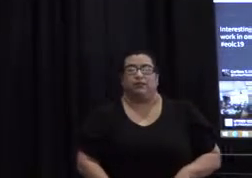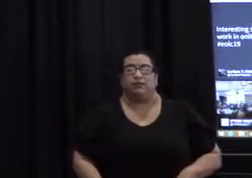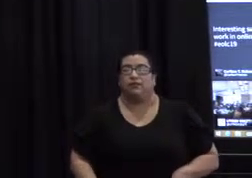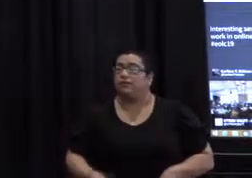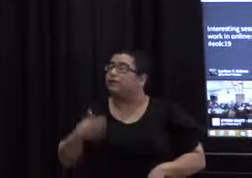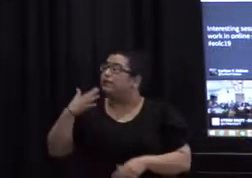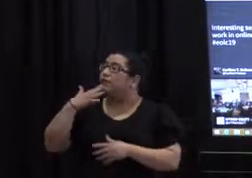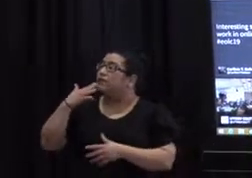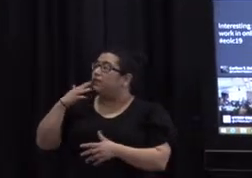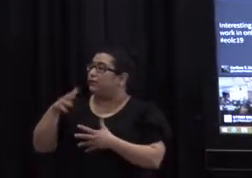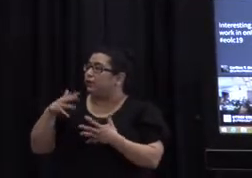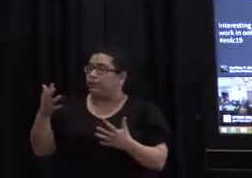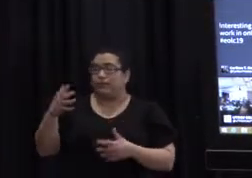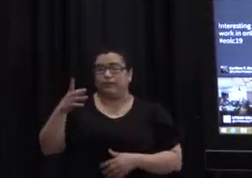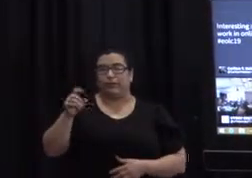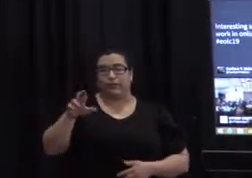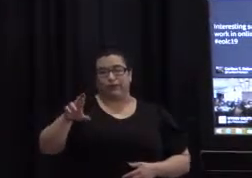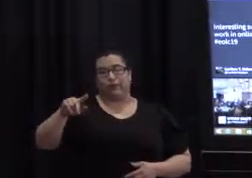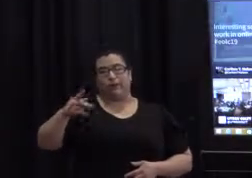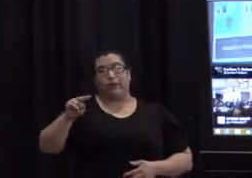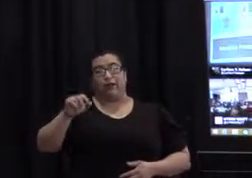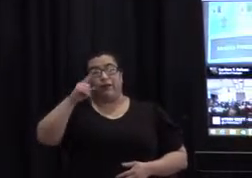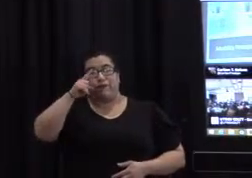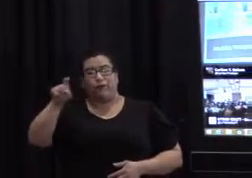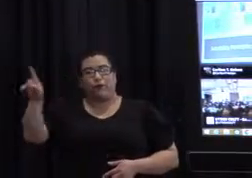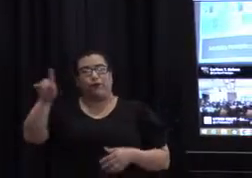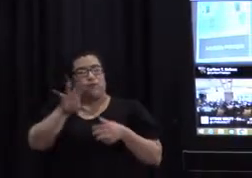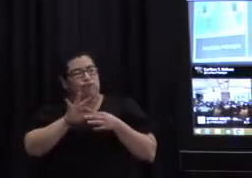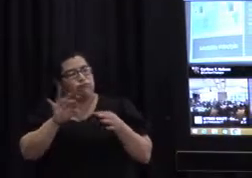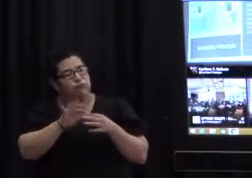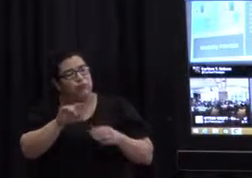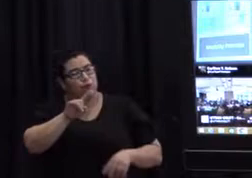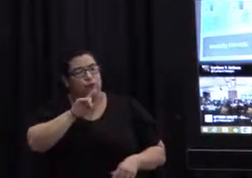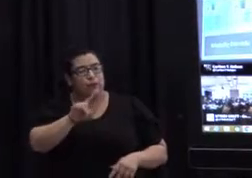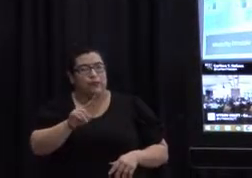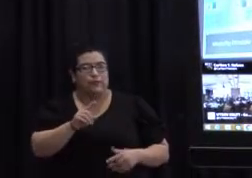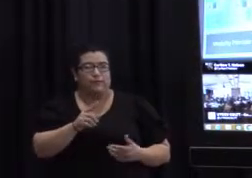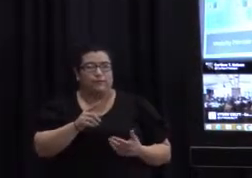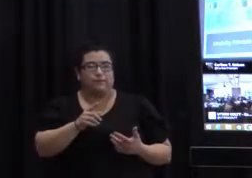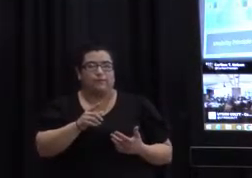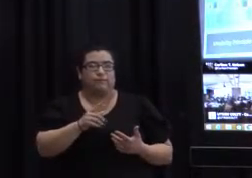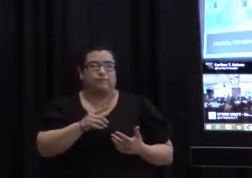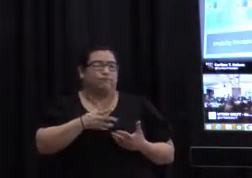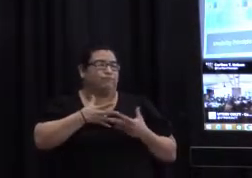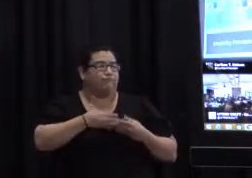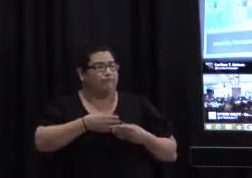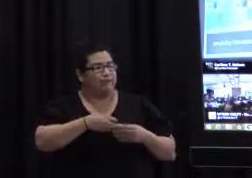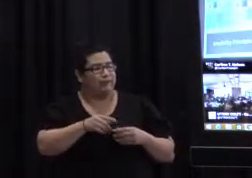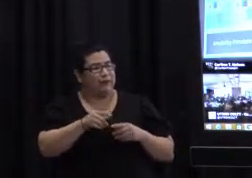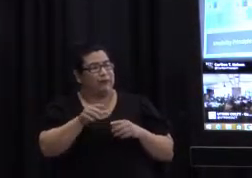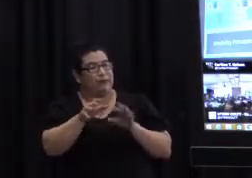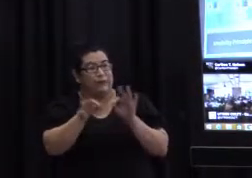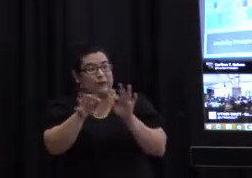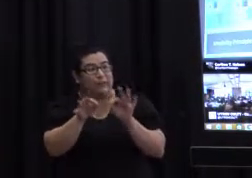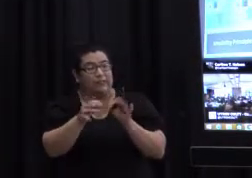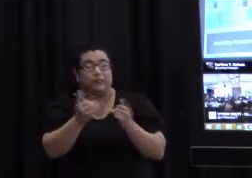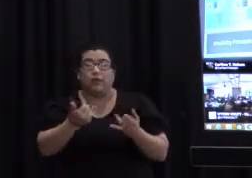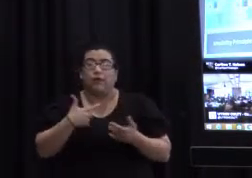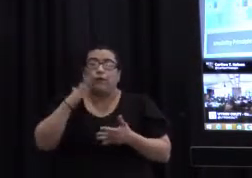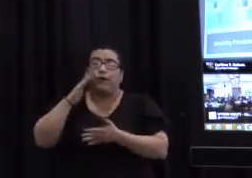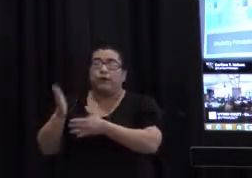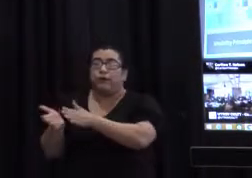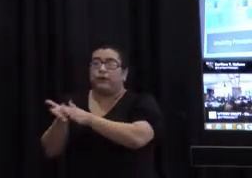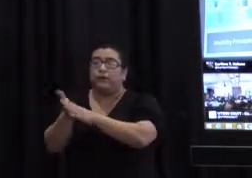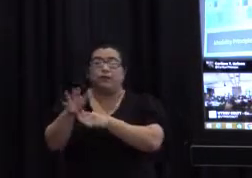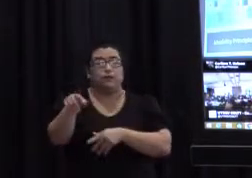Thank you very much, Dr. Piña, for your words, very kind words. So at this time, I would like to recognize your